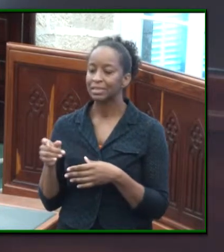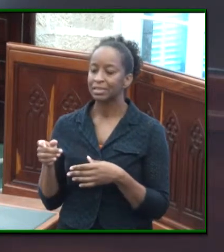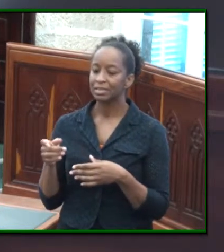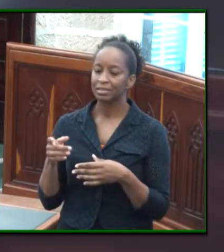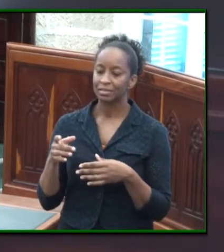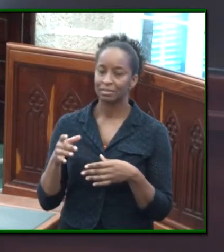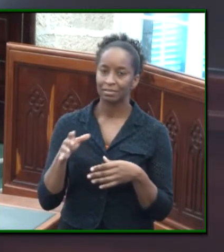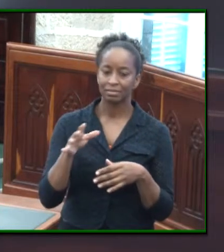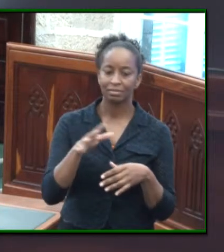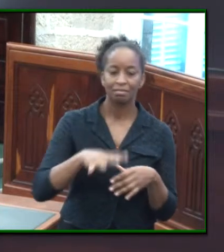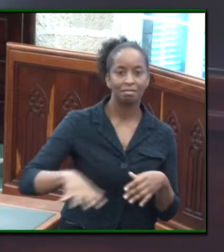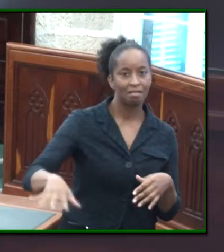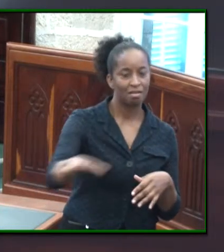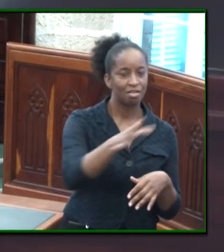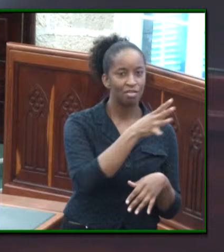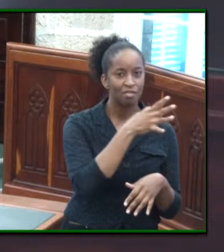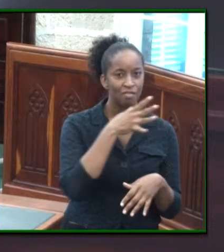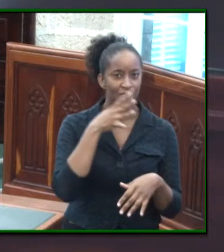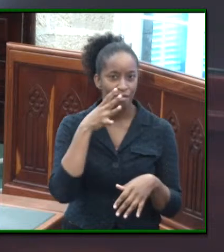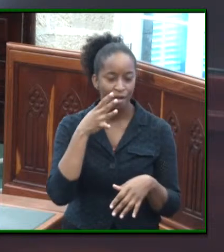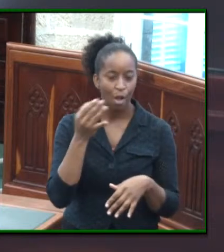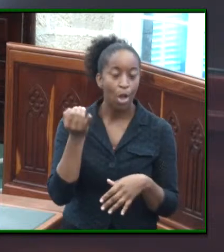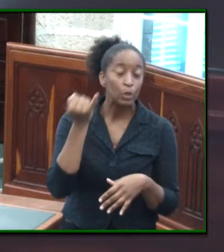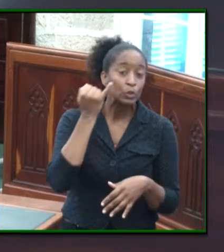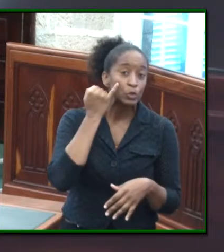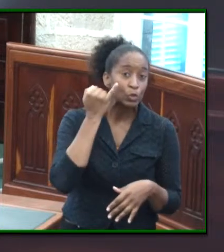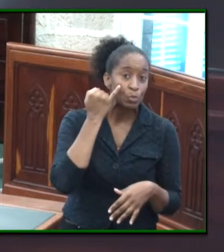the whole environment, landscape,